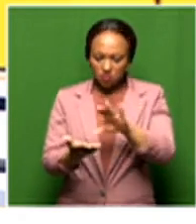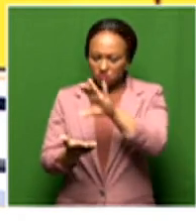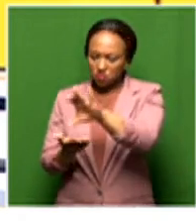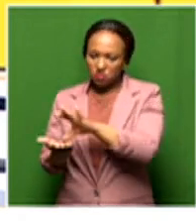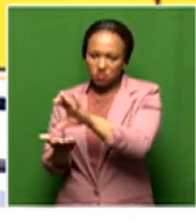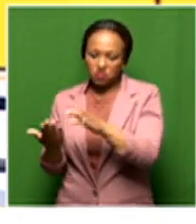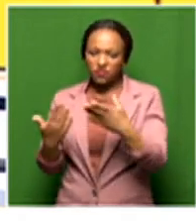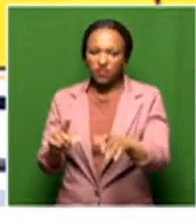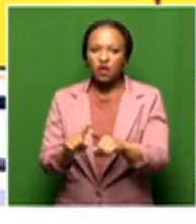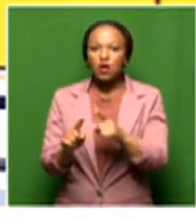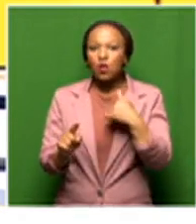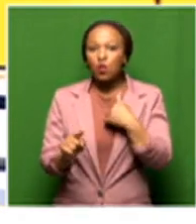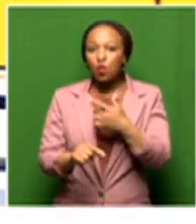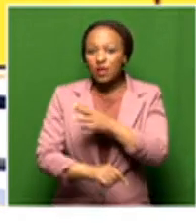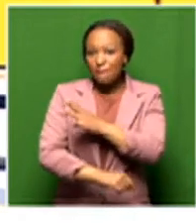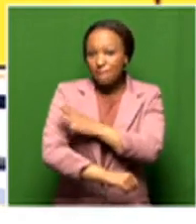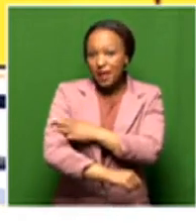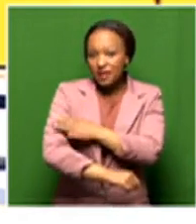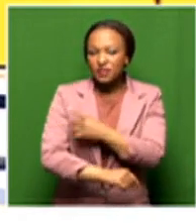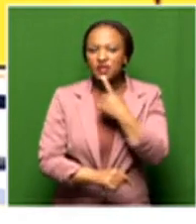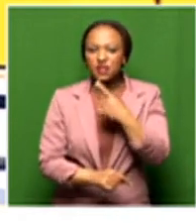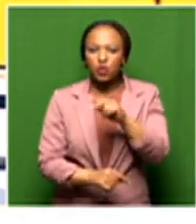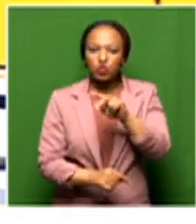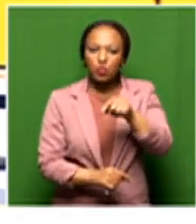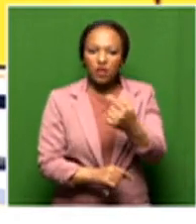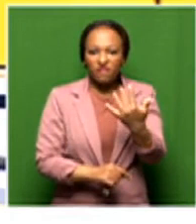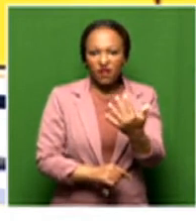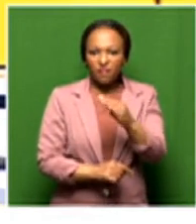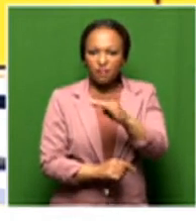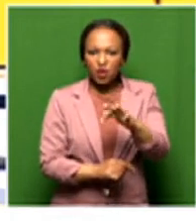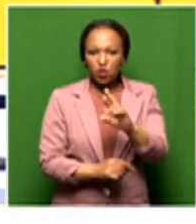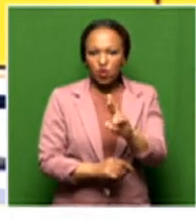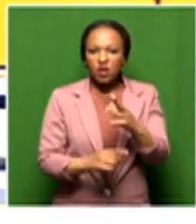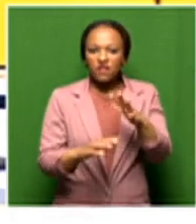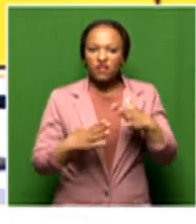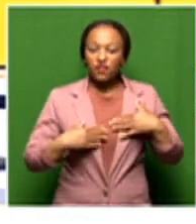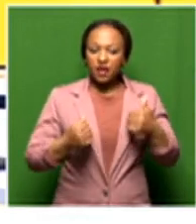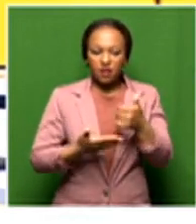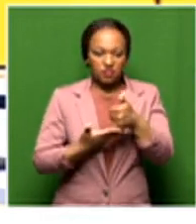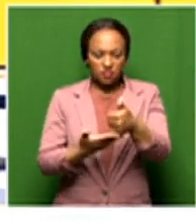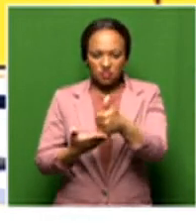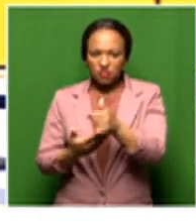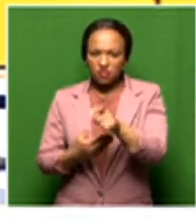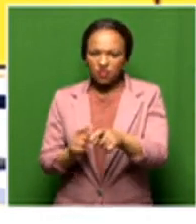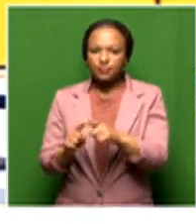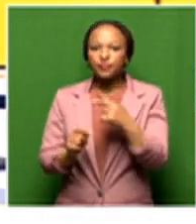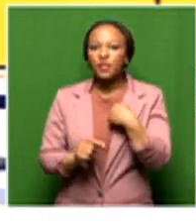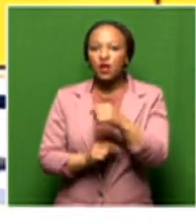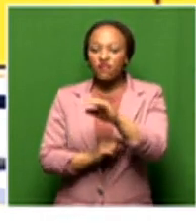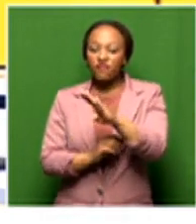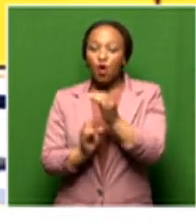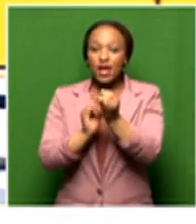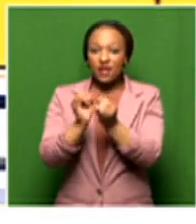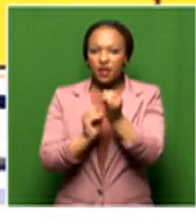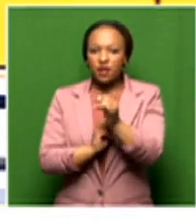to the fund managers, almost 2.5 billion rand has been approved for health response initiatives. Now, a sum of